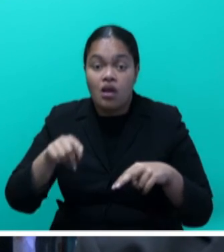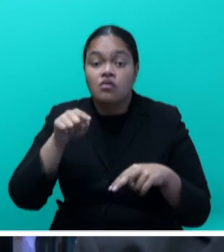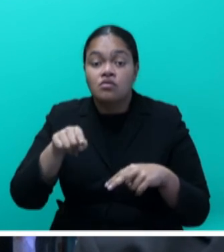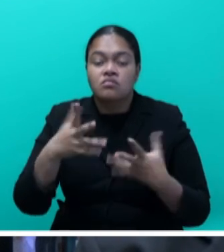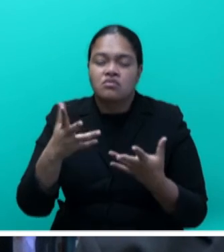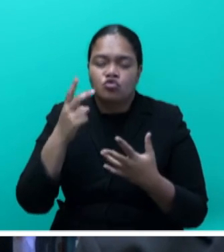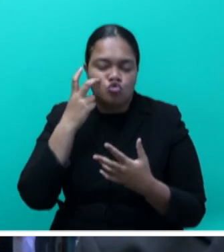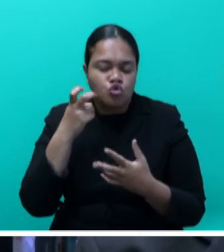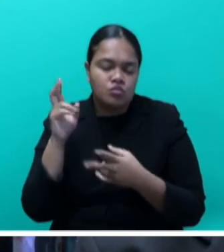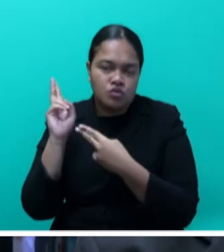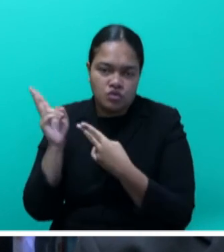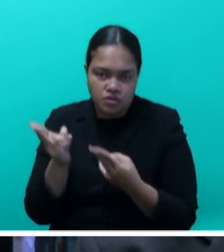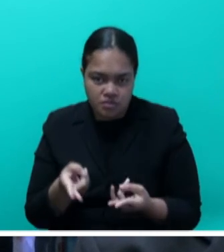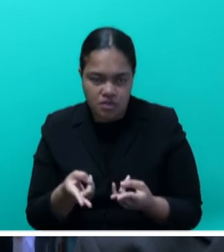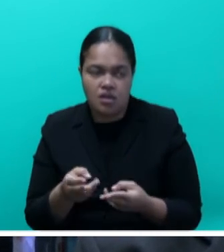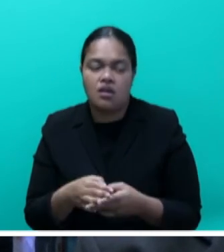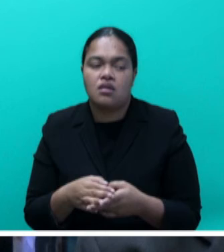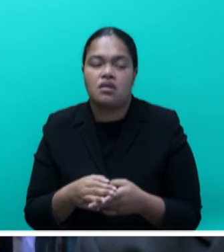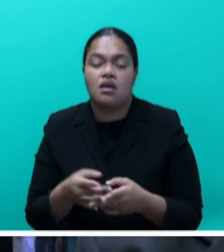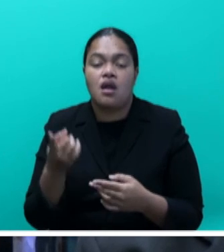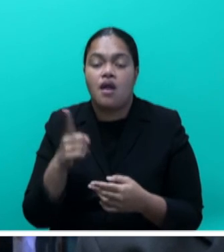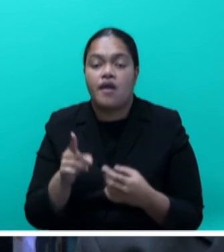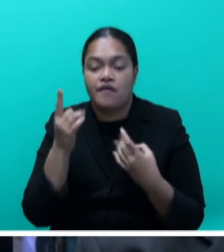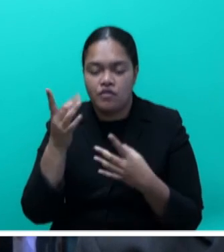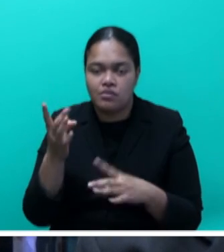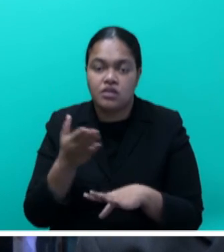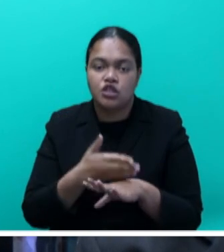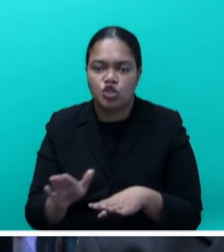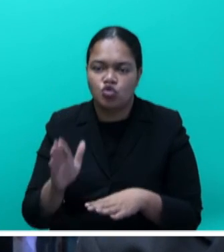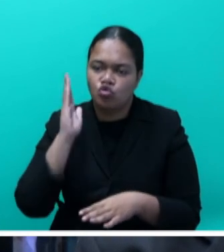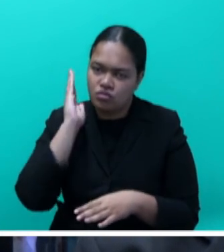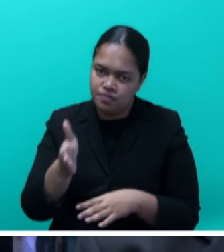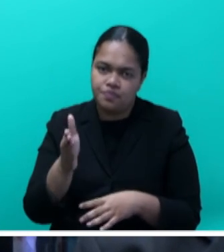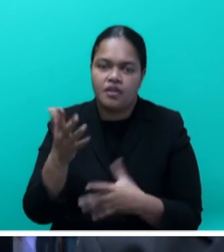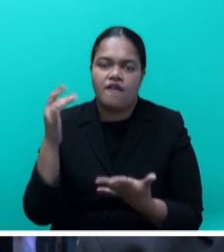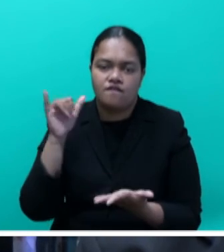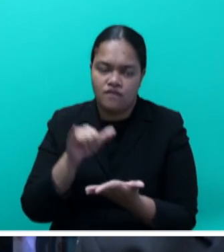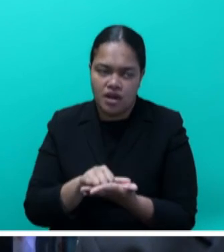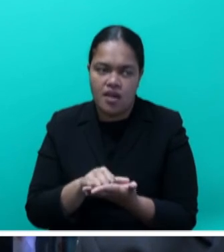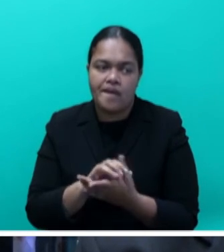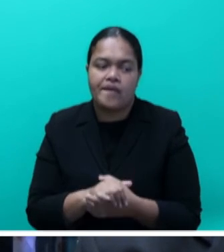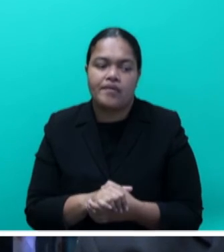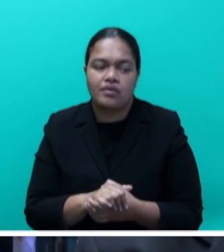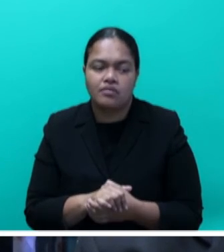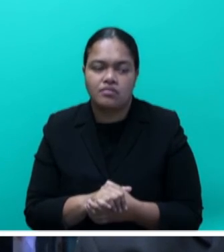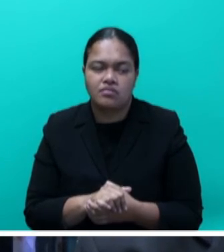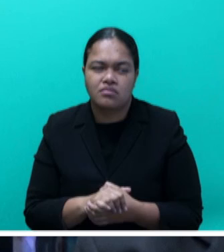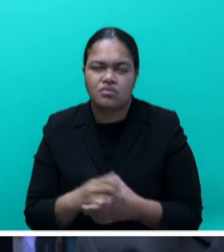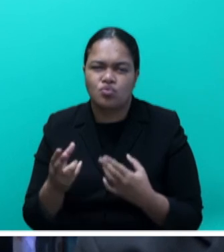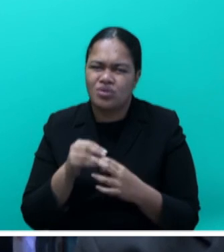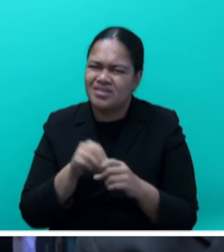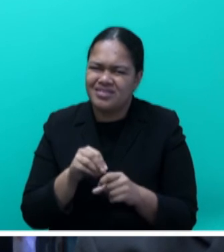hospitality, cultural experiences, and detailed information about the new direct flights. Additionally, prominent signage within the